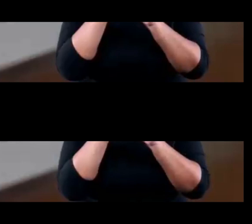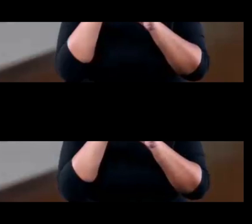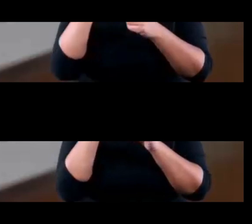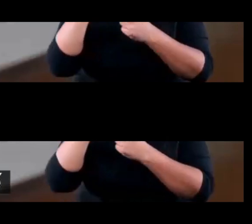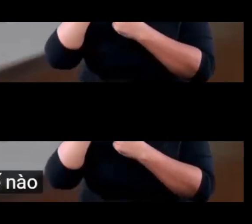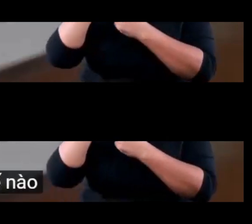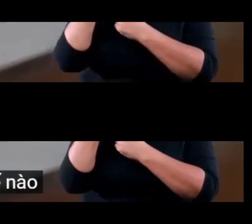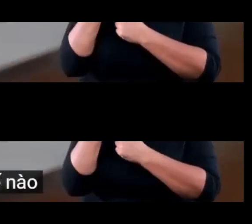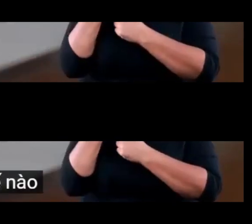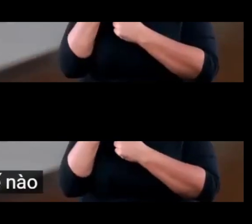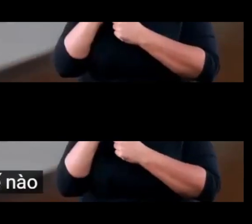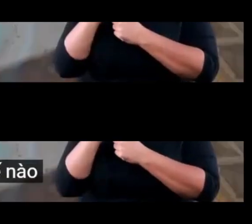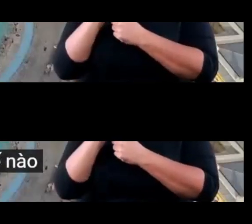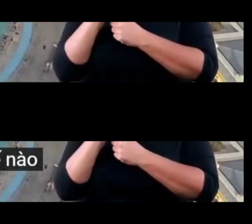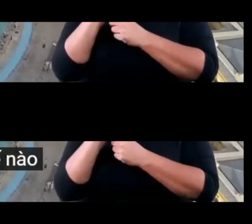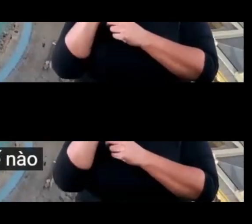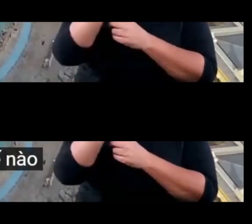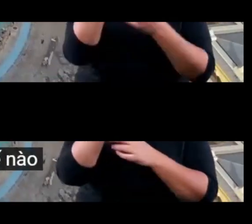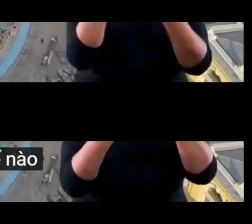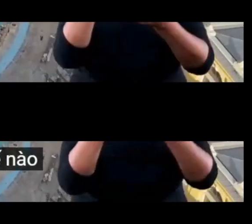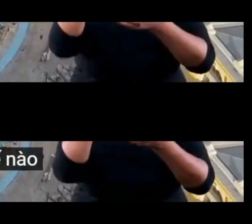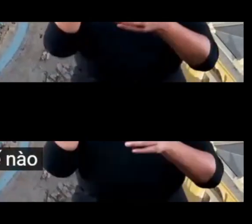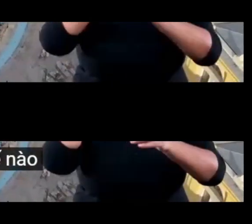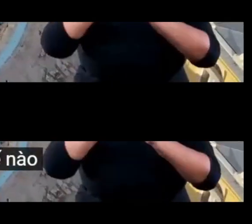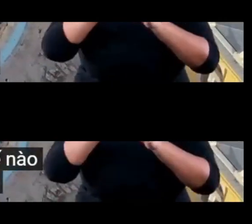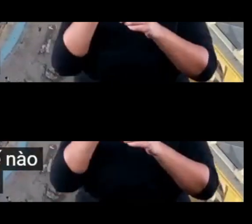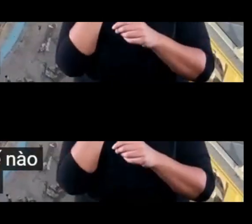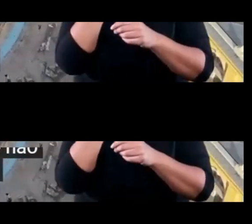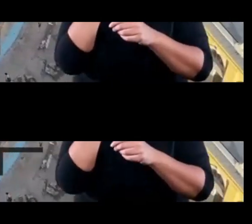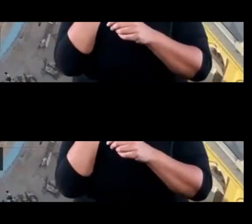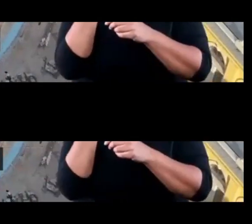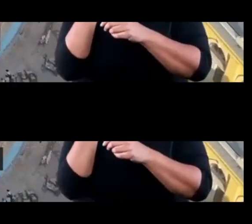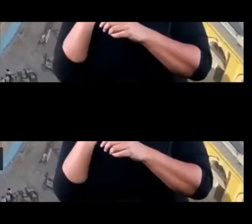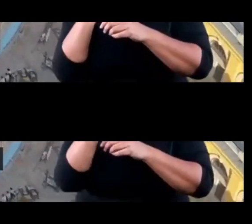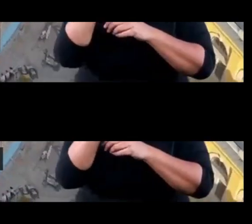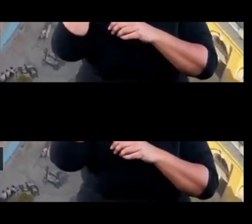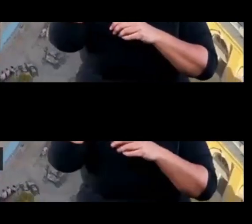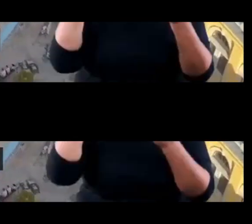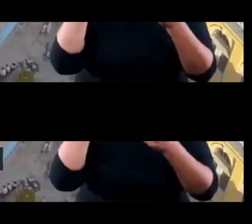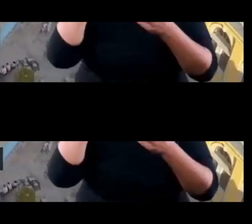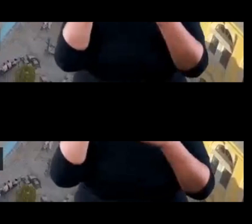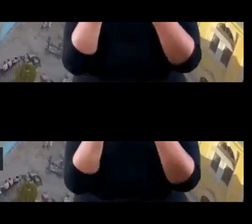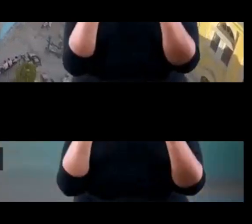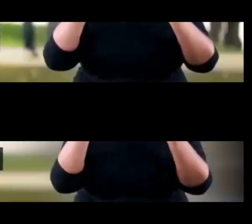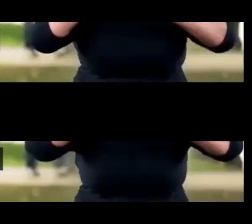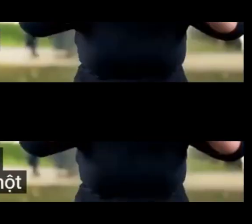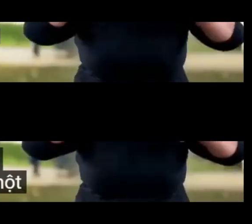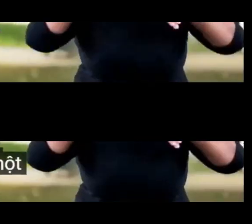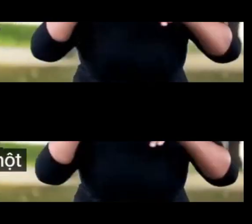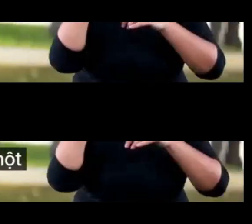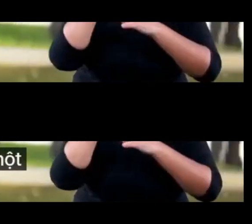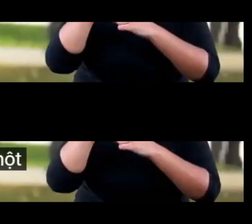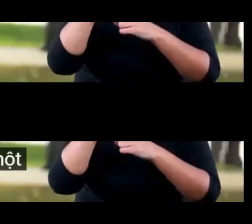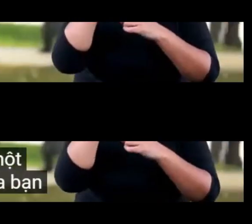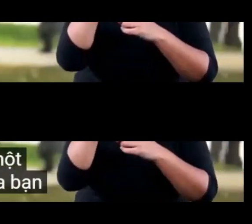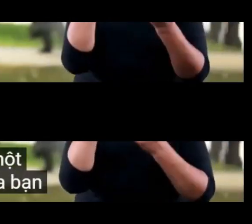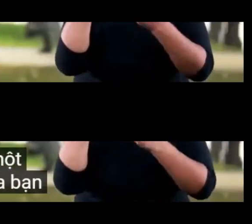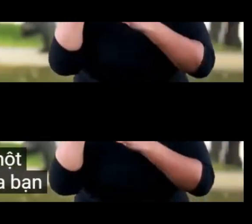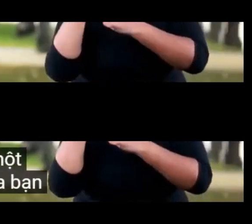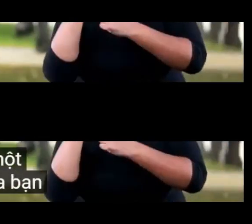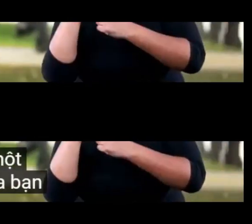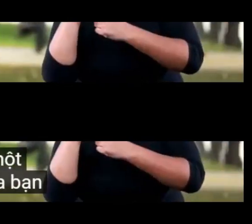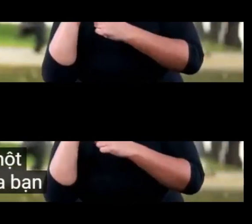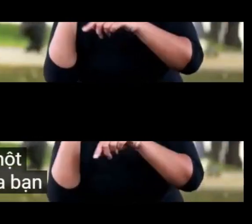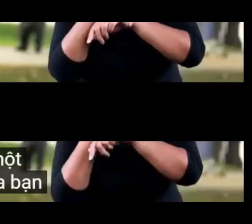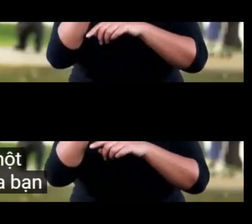tax money is used. You might vote on something like whether to put in a public swimming pool or a park using your tax